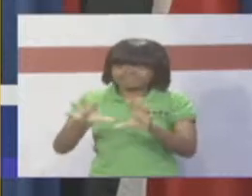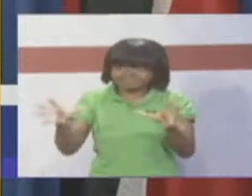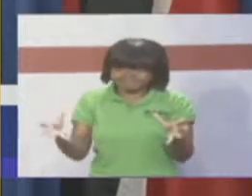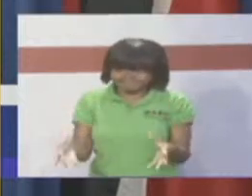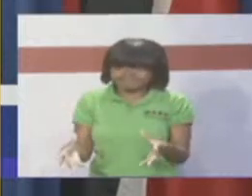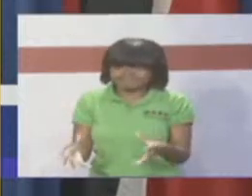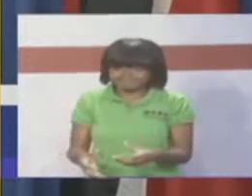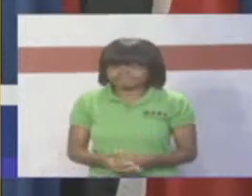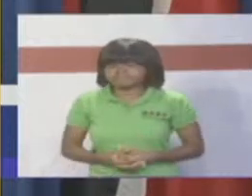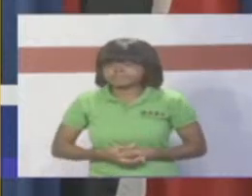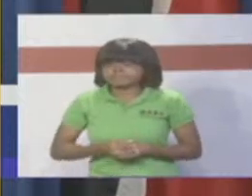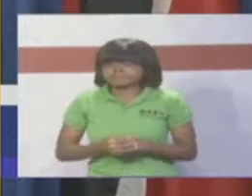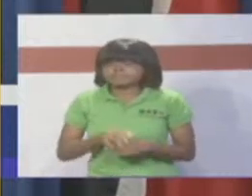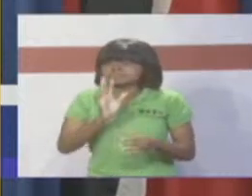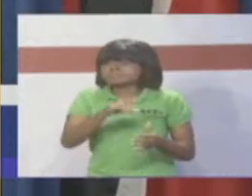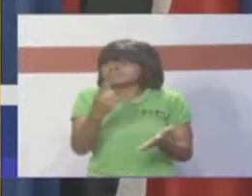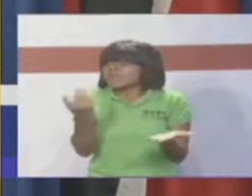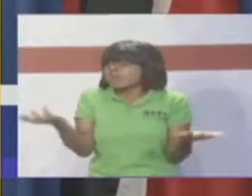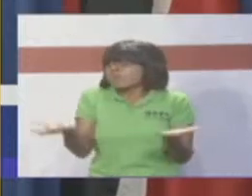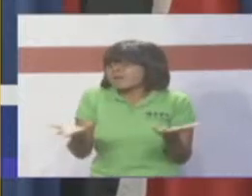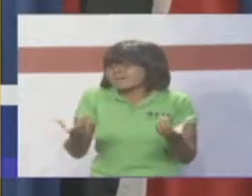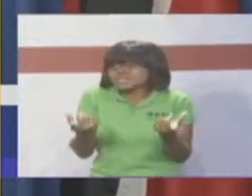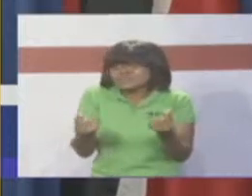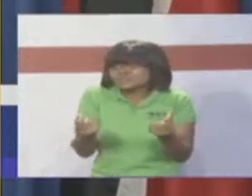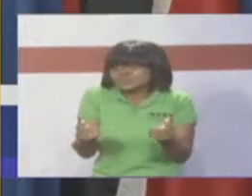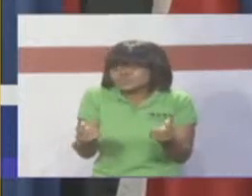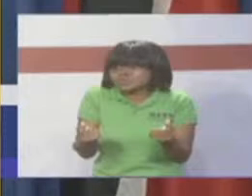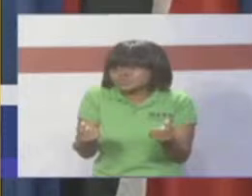the treatment of the virus